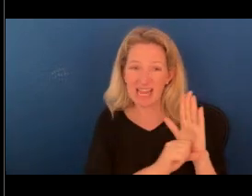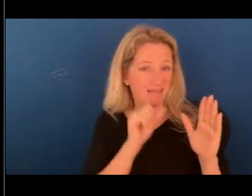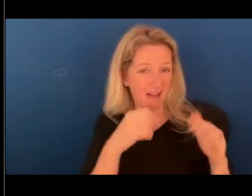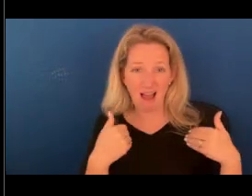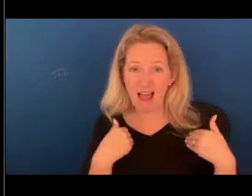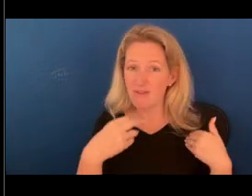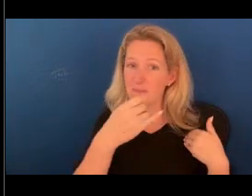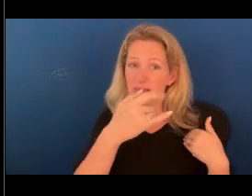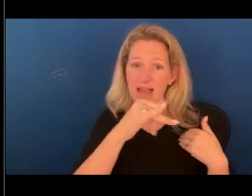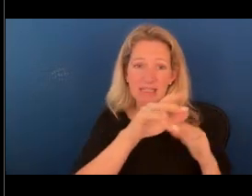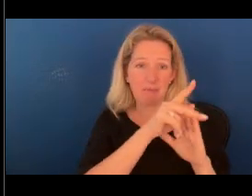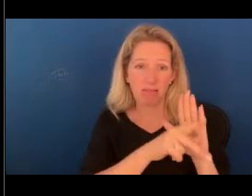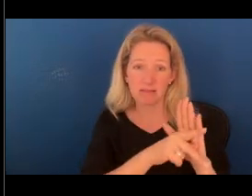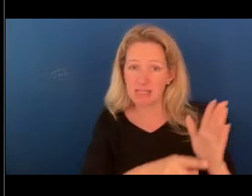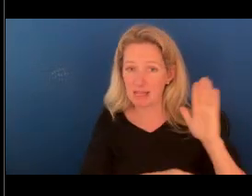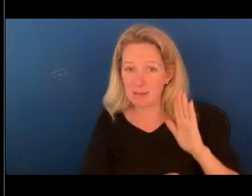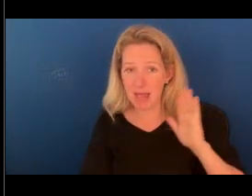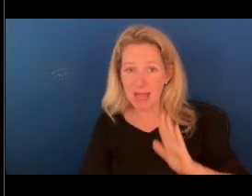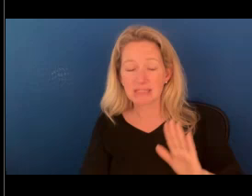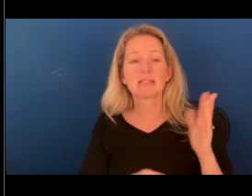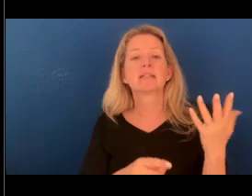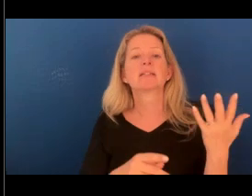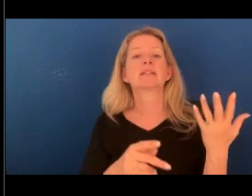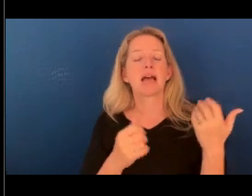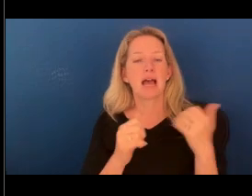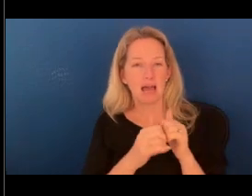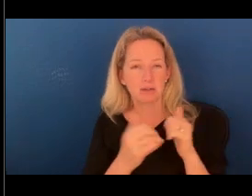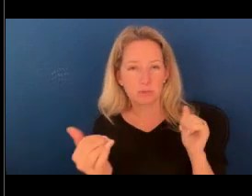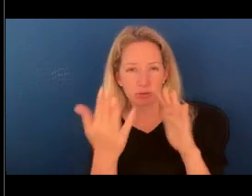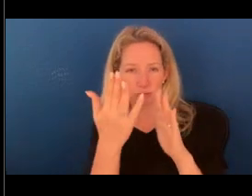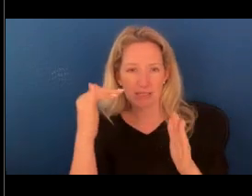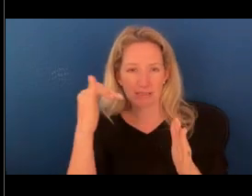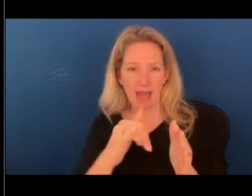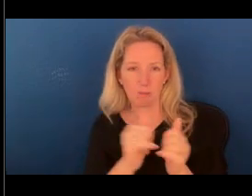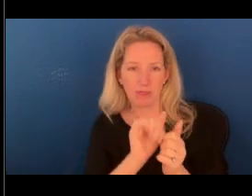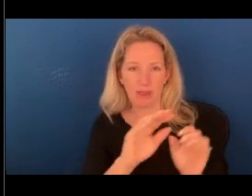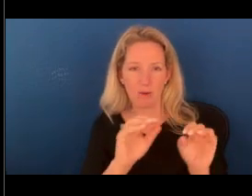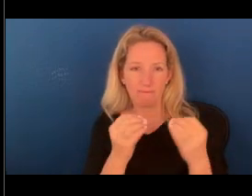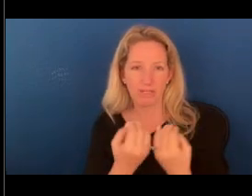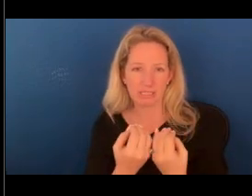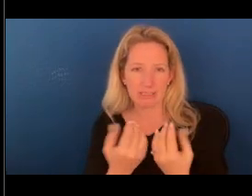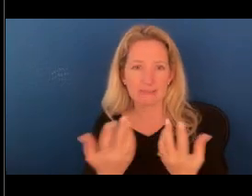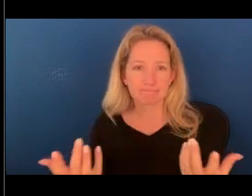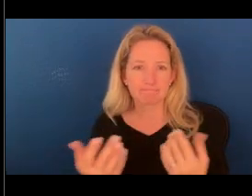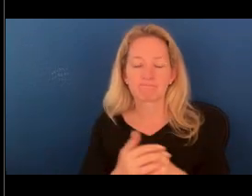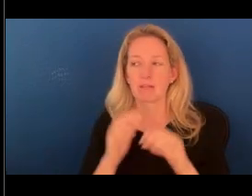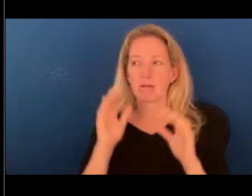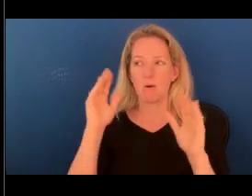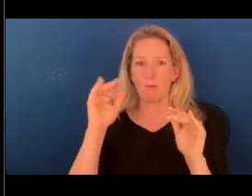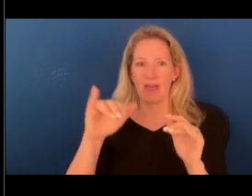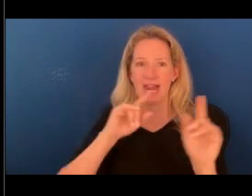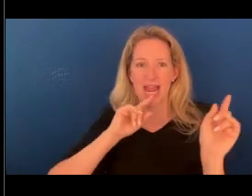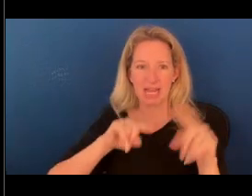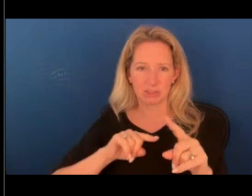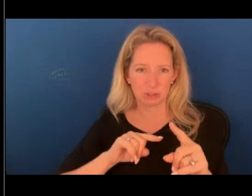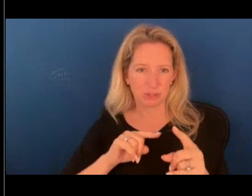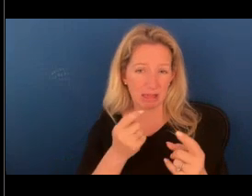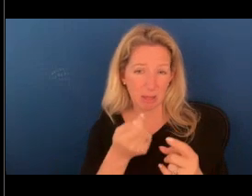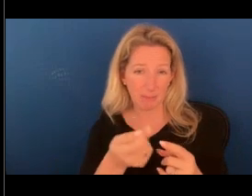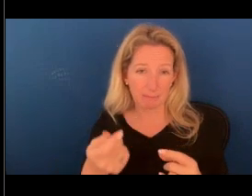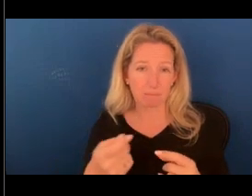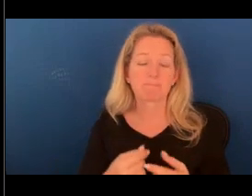past, to bring that to their office. So hopefully that kind of answers a little bit of your question there. I